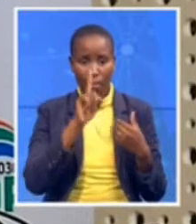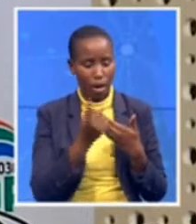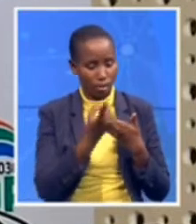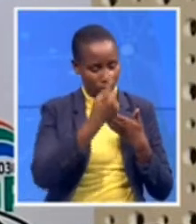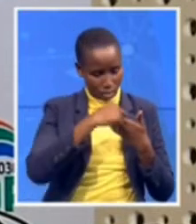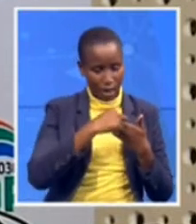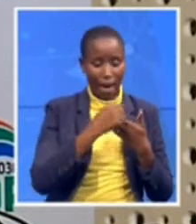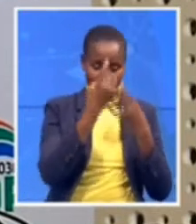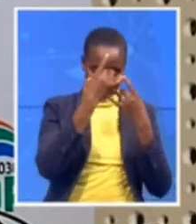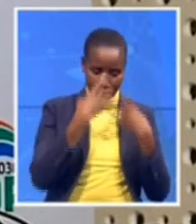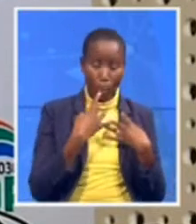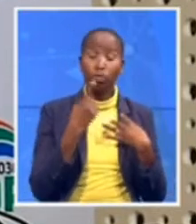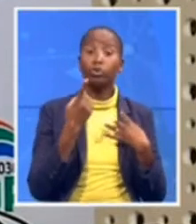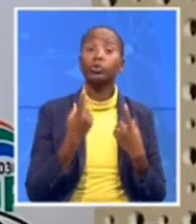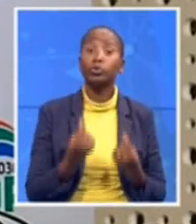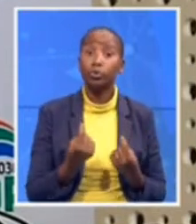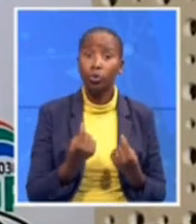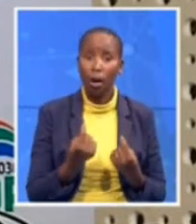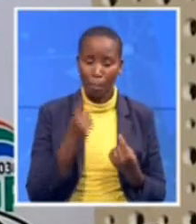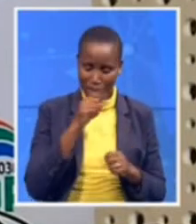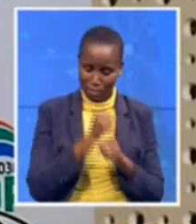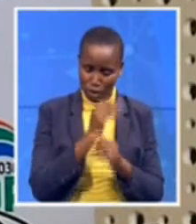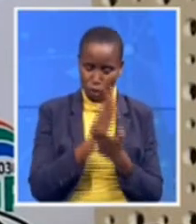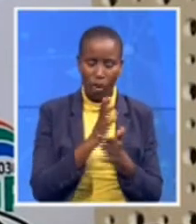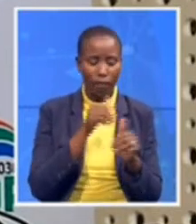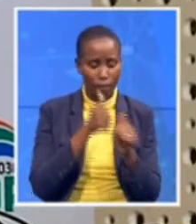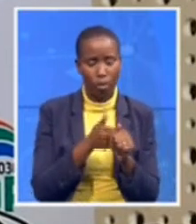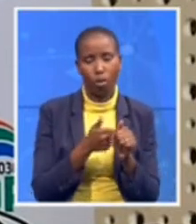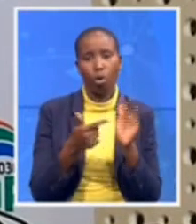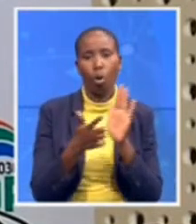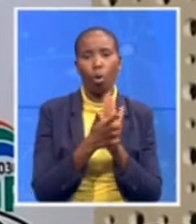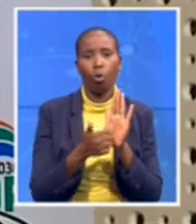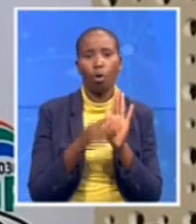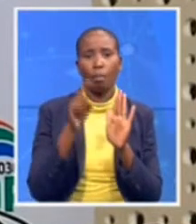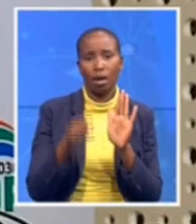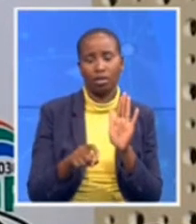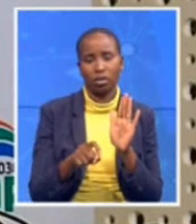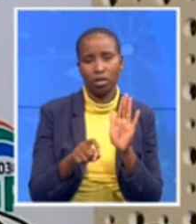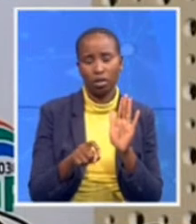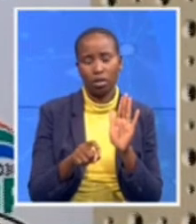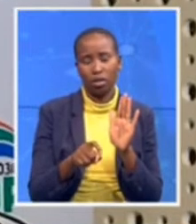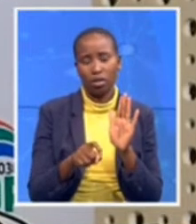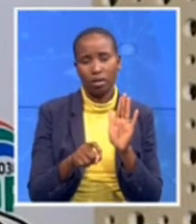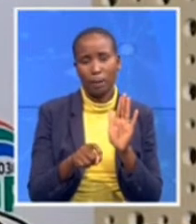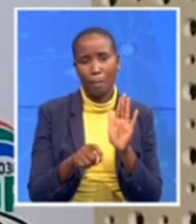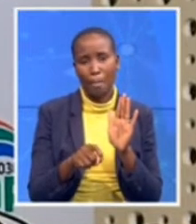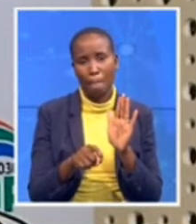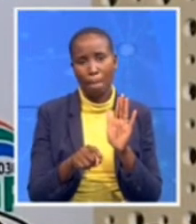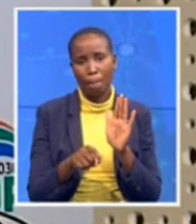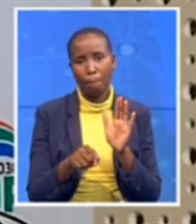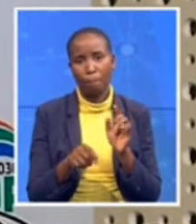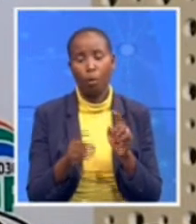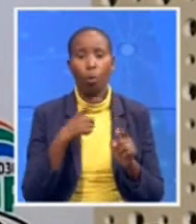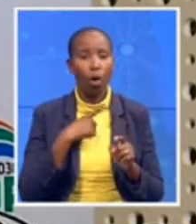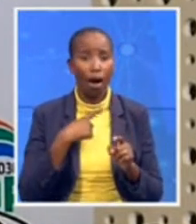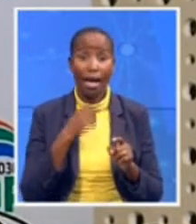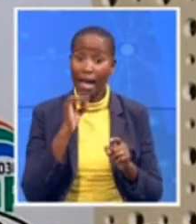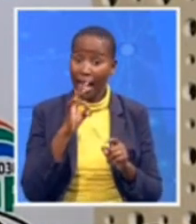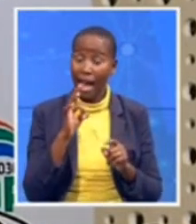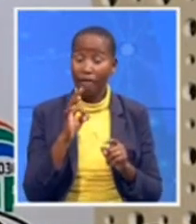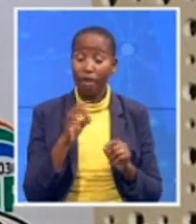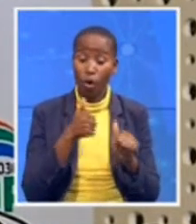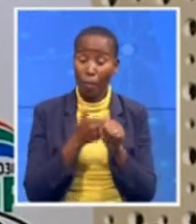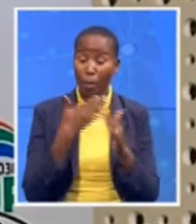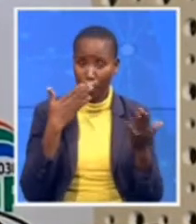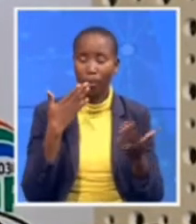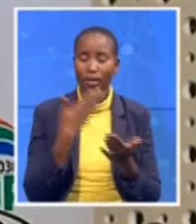compliant fashion and don't incur the necessary penalties that would arise if you're non-compliant. I think I've addressed all